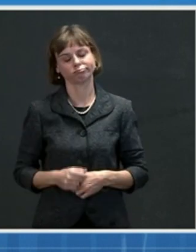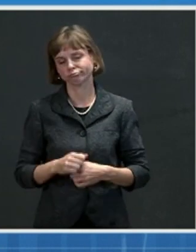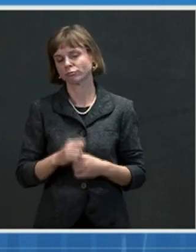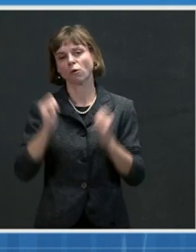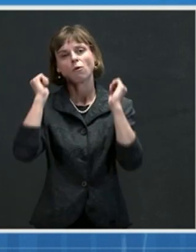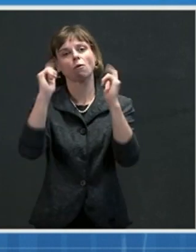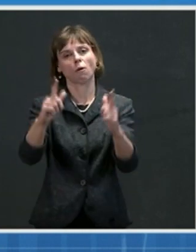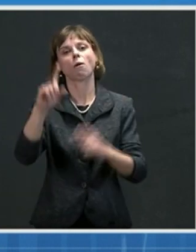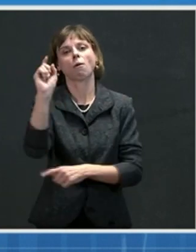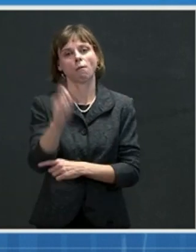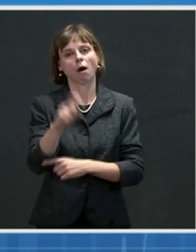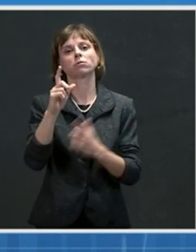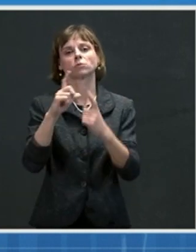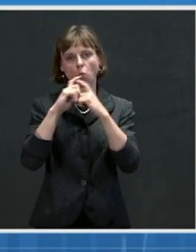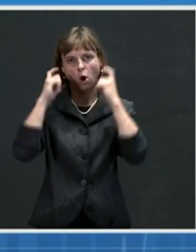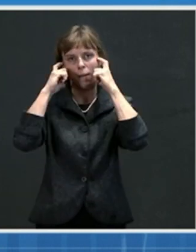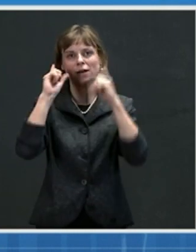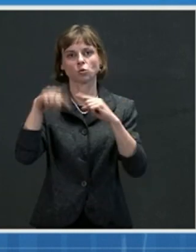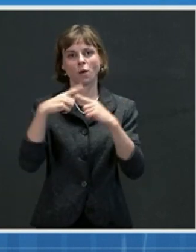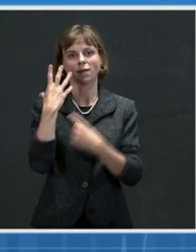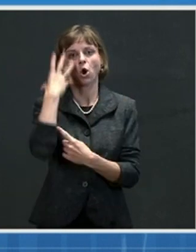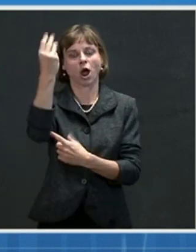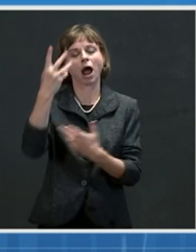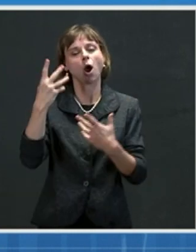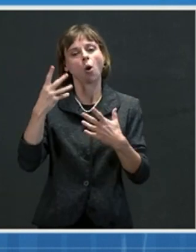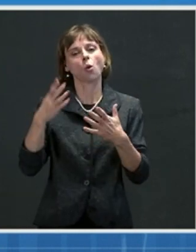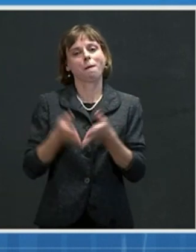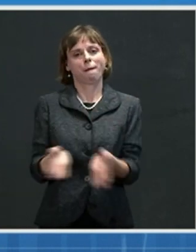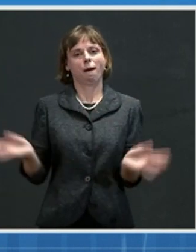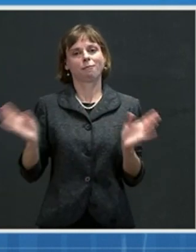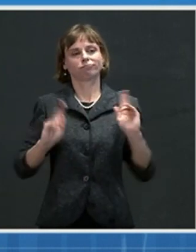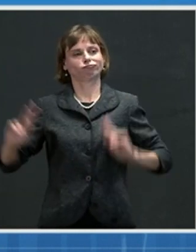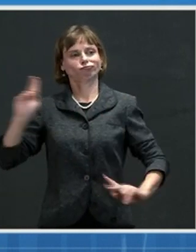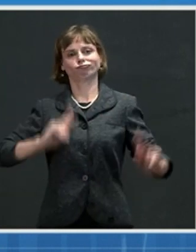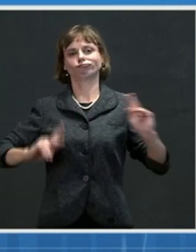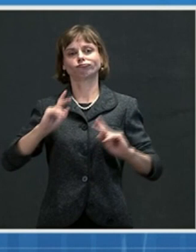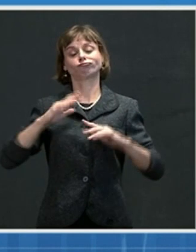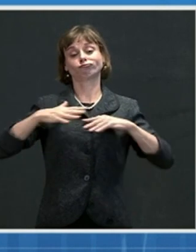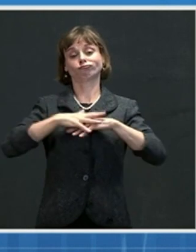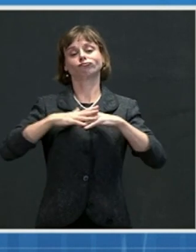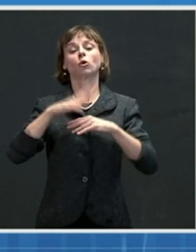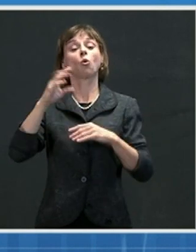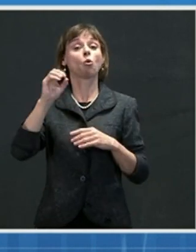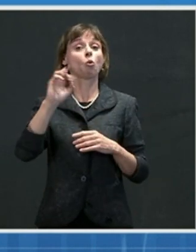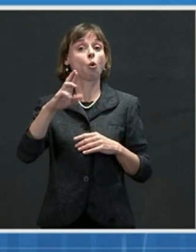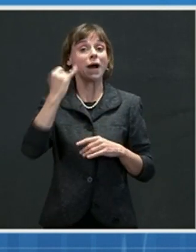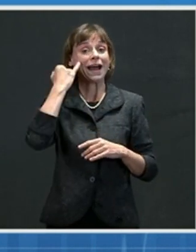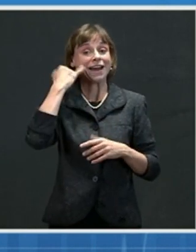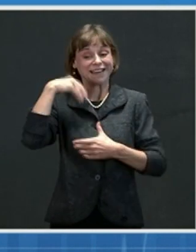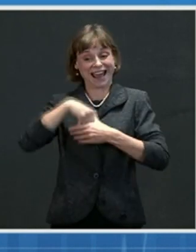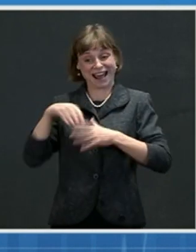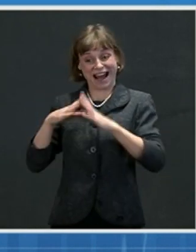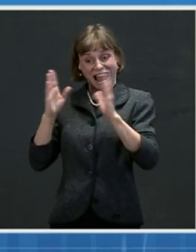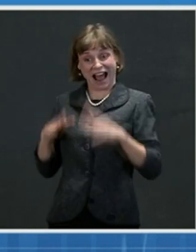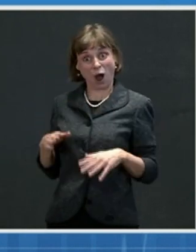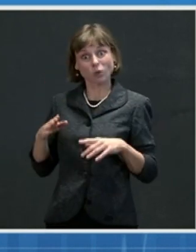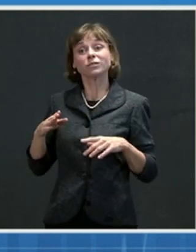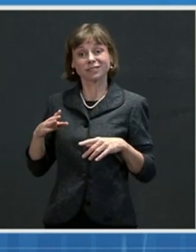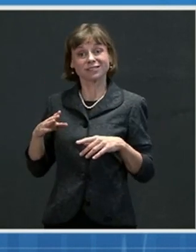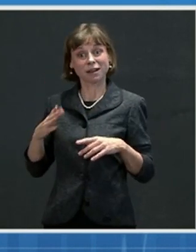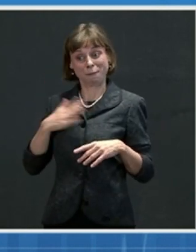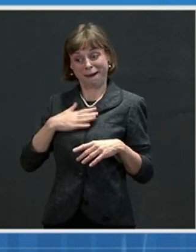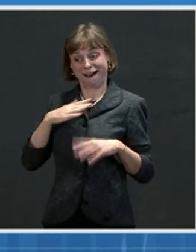public or when they are in their own home, but with people who do not live in their household. This is especially true with